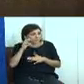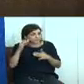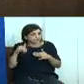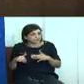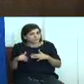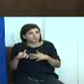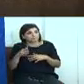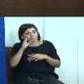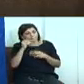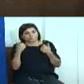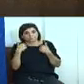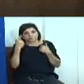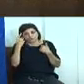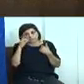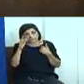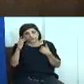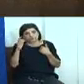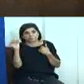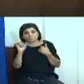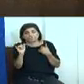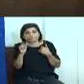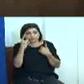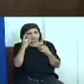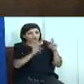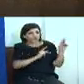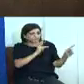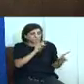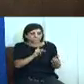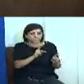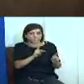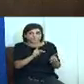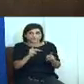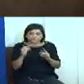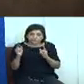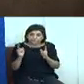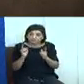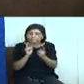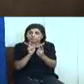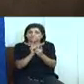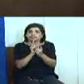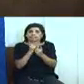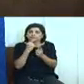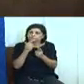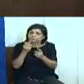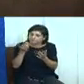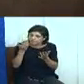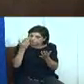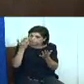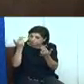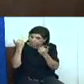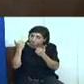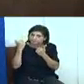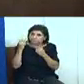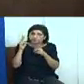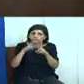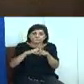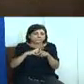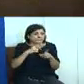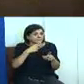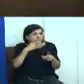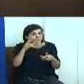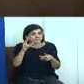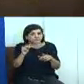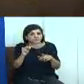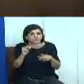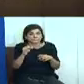for you too. And for those people who they approached and said, would you come and apply? And you said, no,